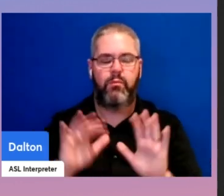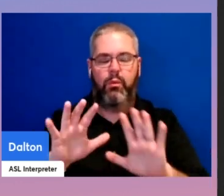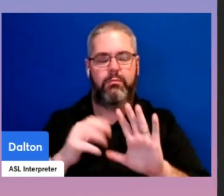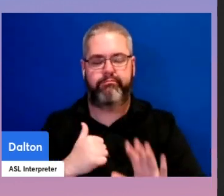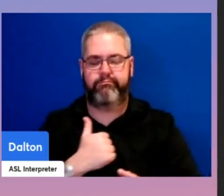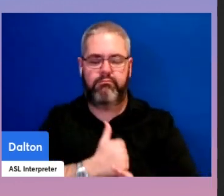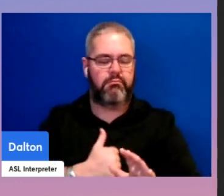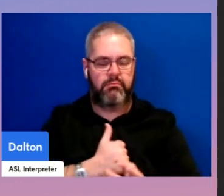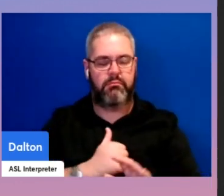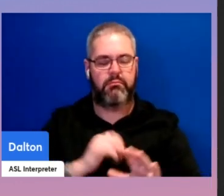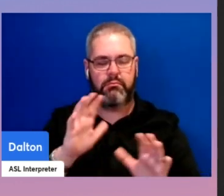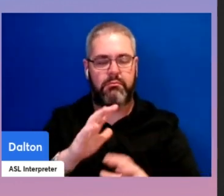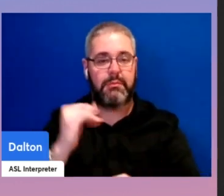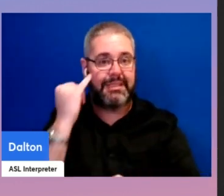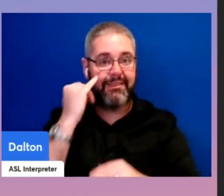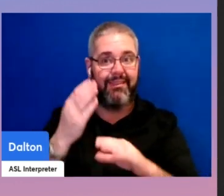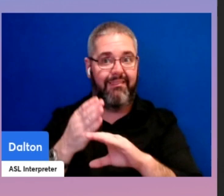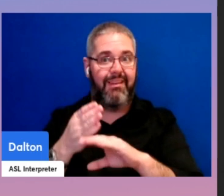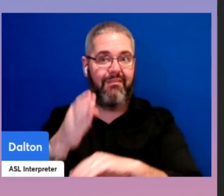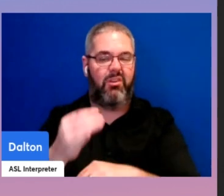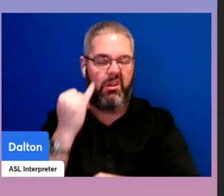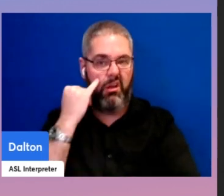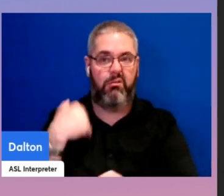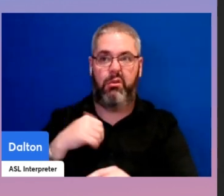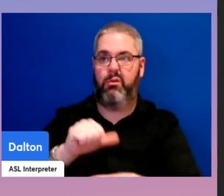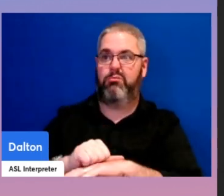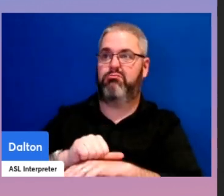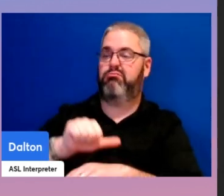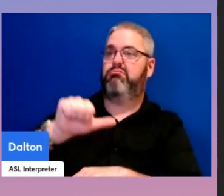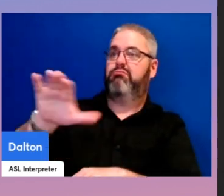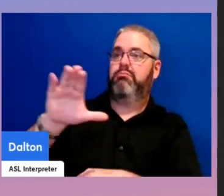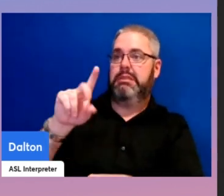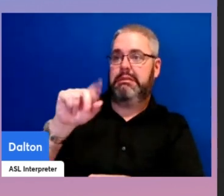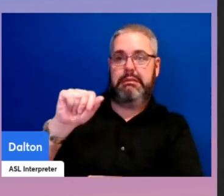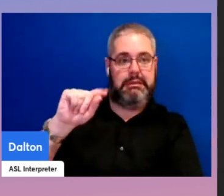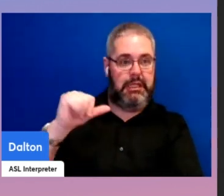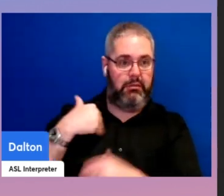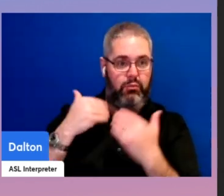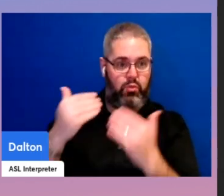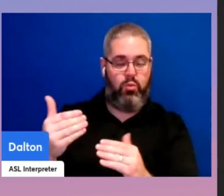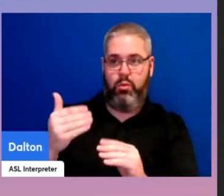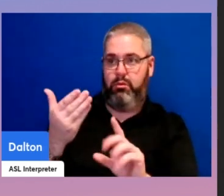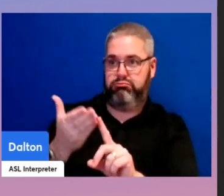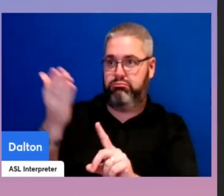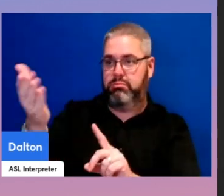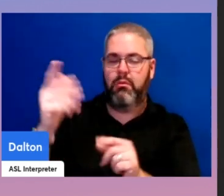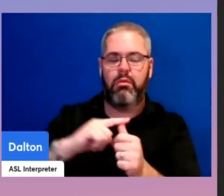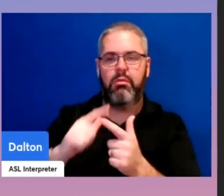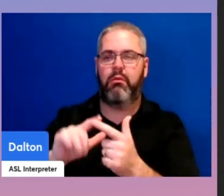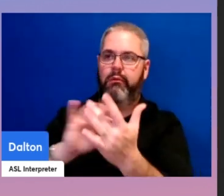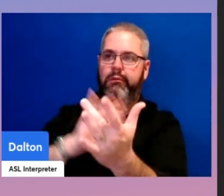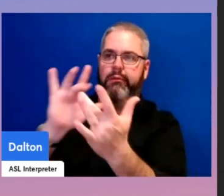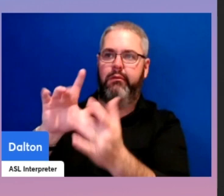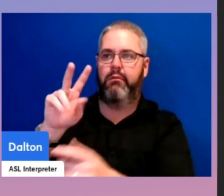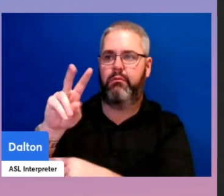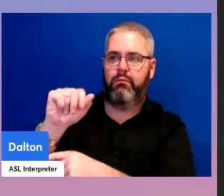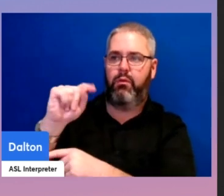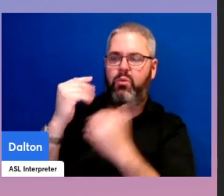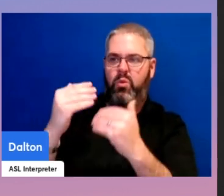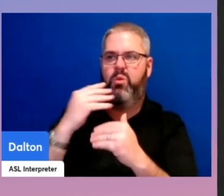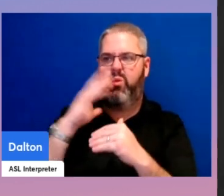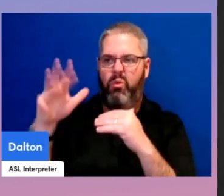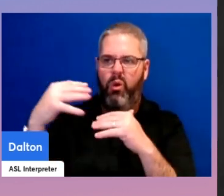if it's a post method, so if we're actually submitting data, what's going to happen is we're going to go ahead and first reach out to Vault and encrypt the email address,